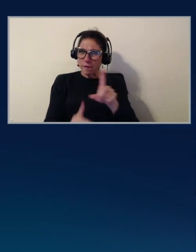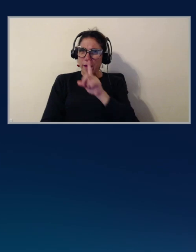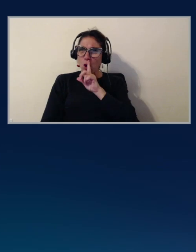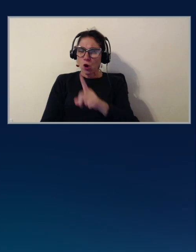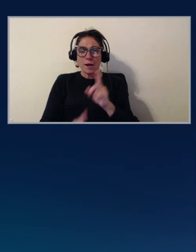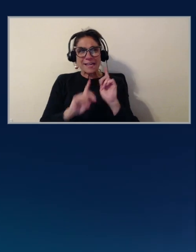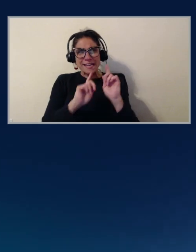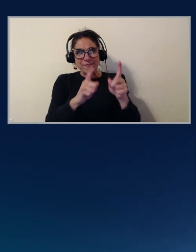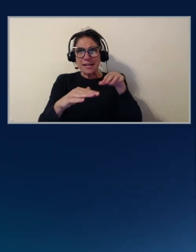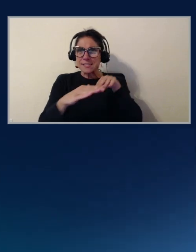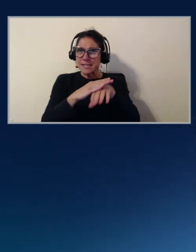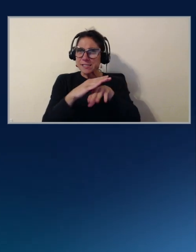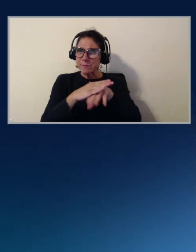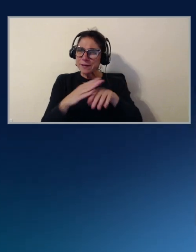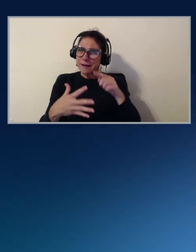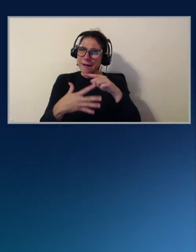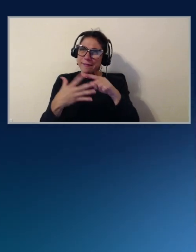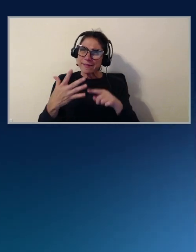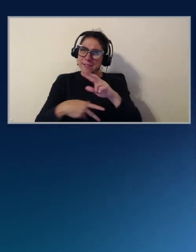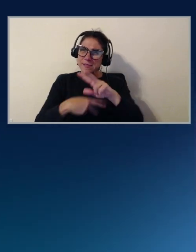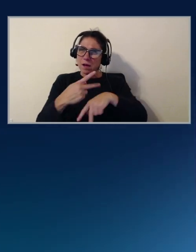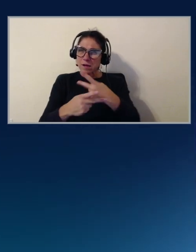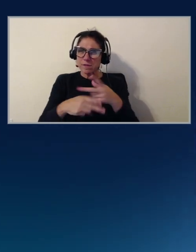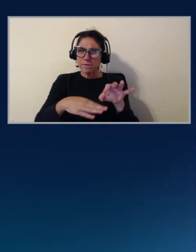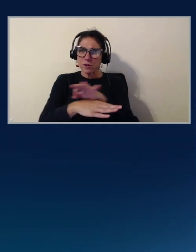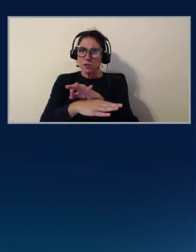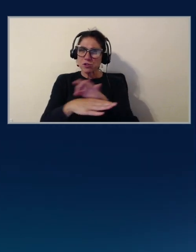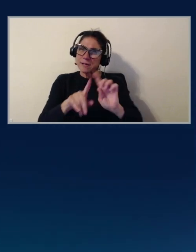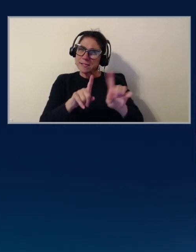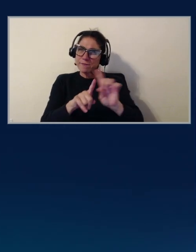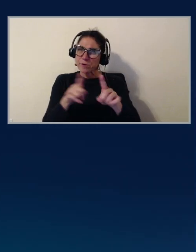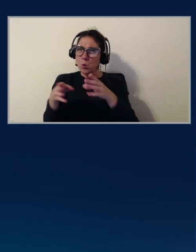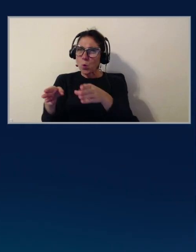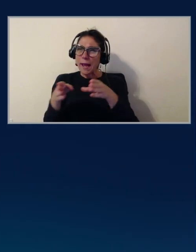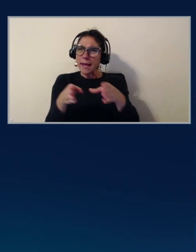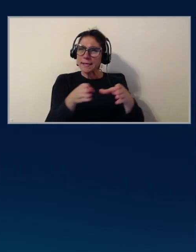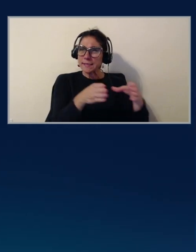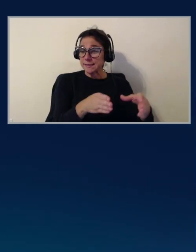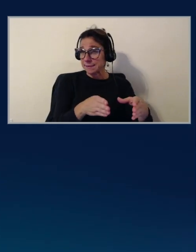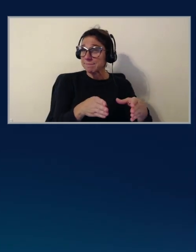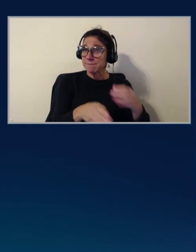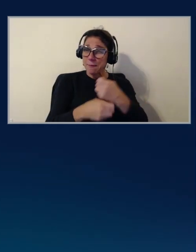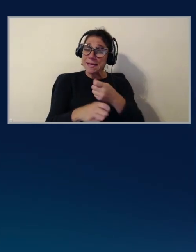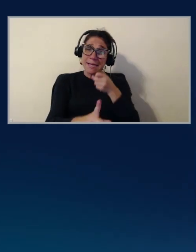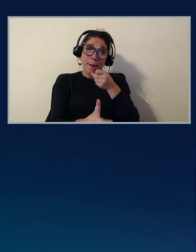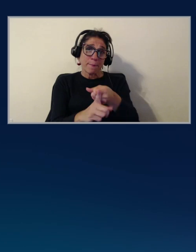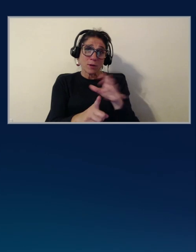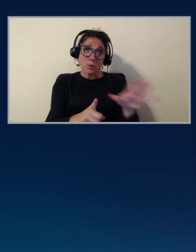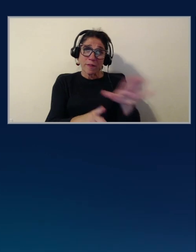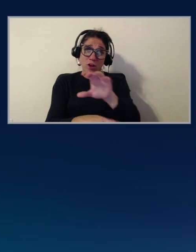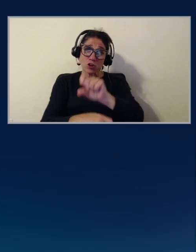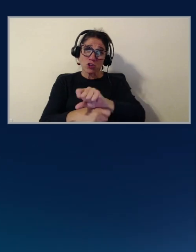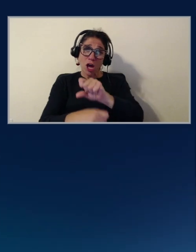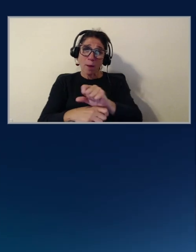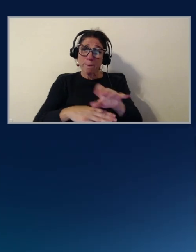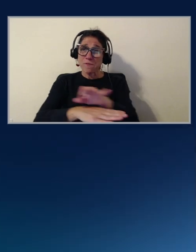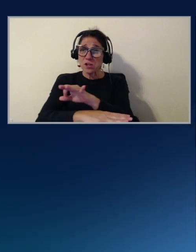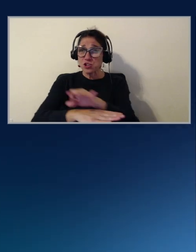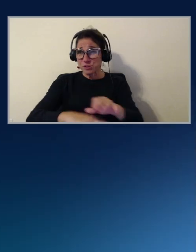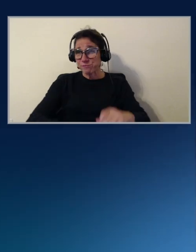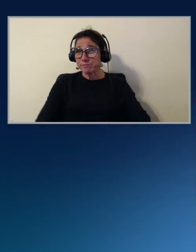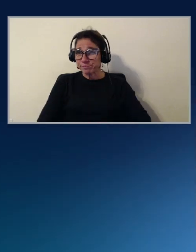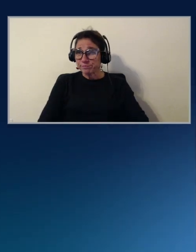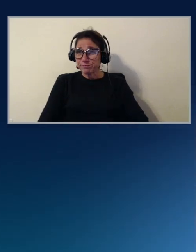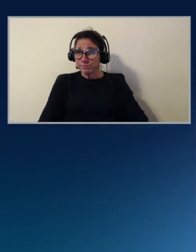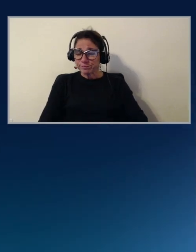accessibility to this type of functionality in different ways that, does make a really big impact on their job function.